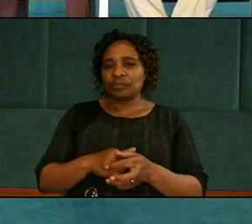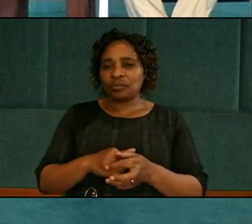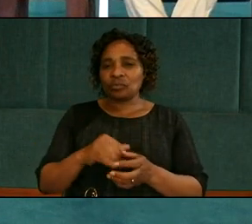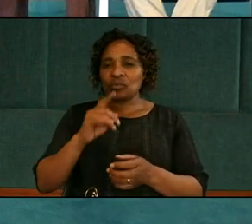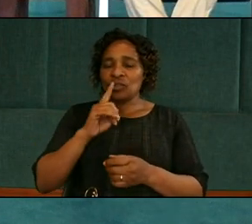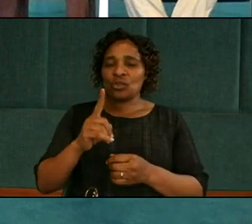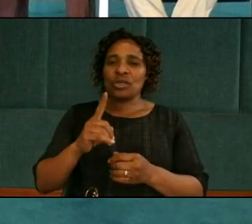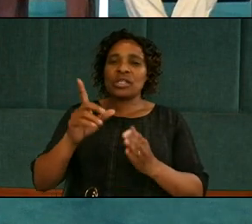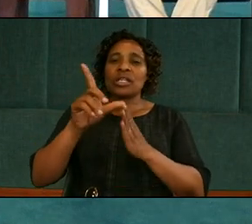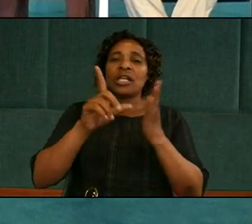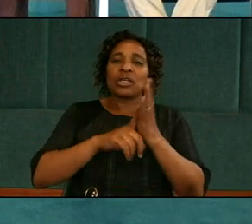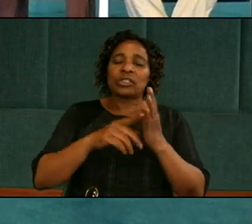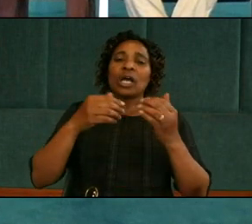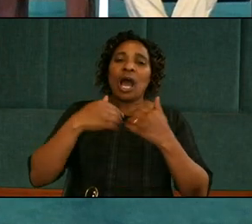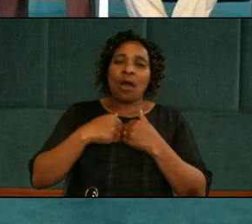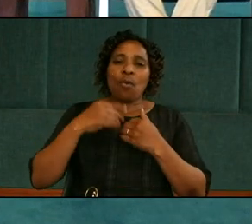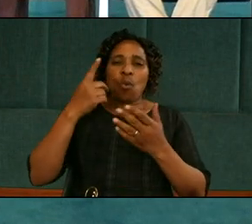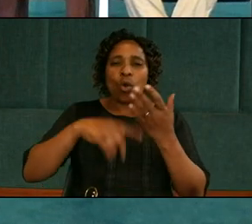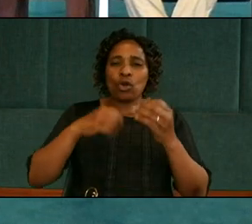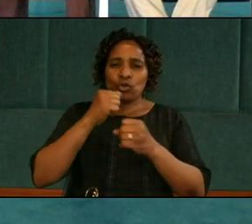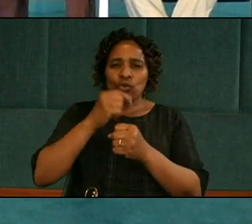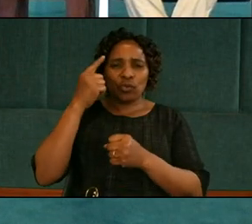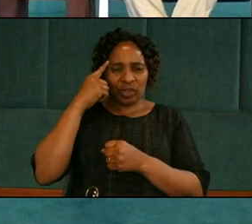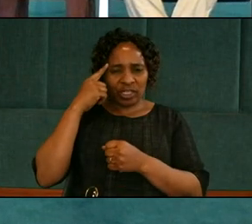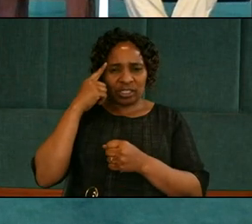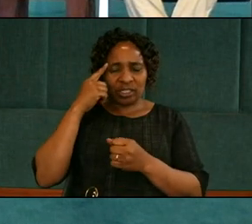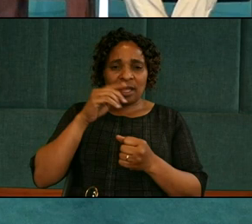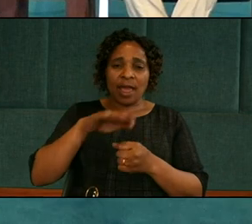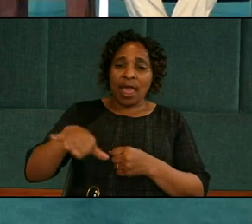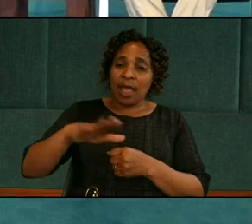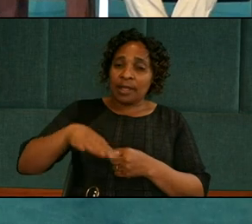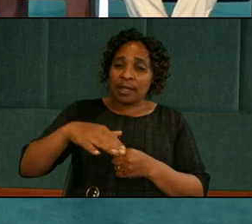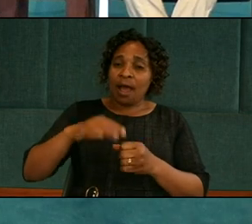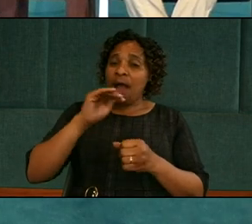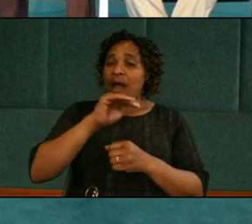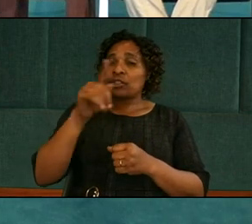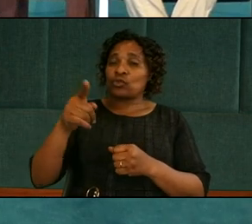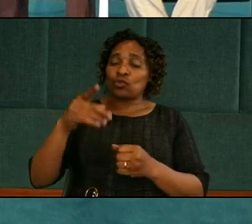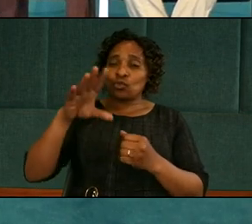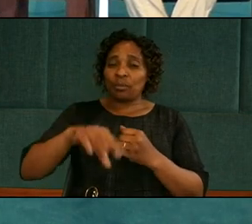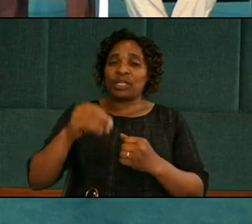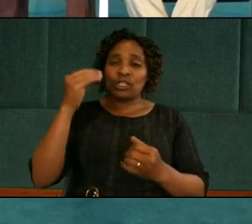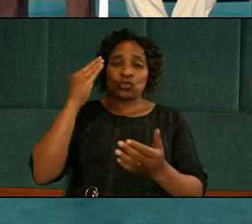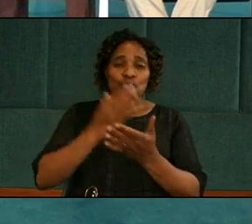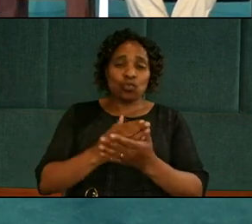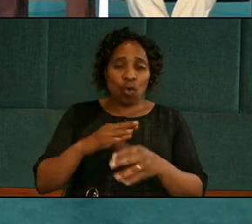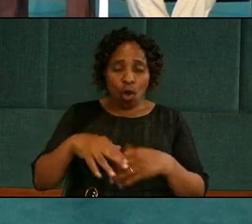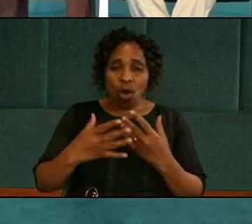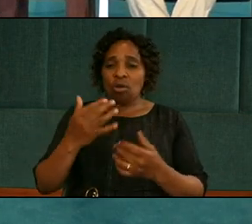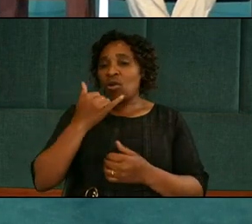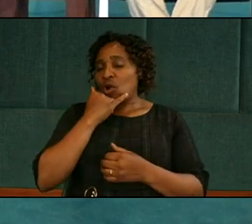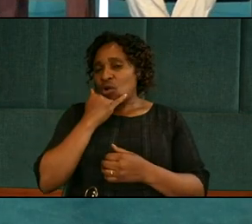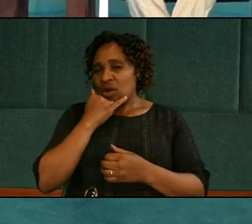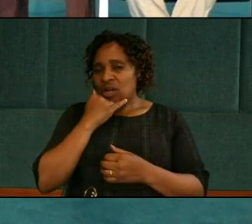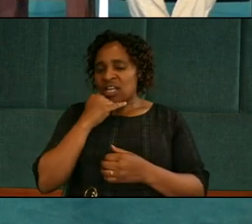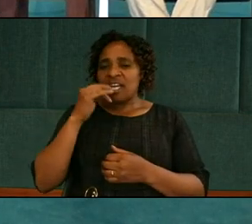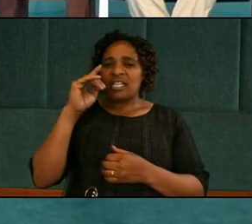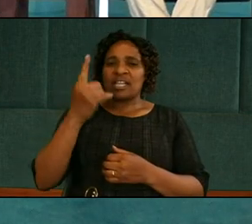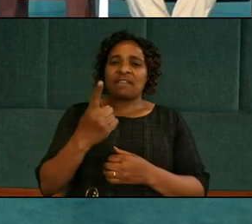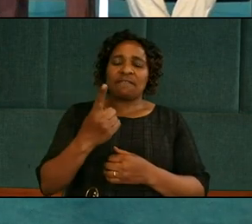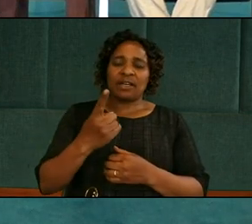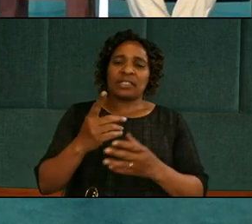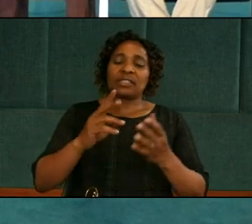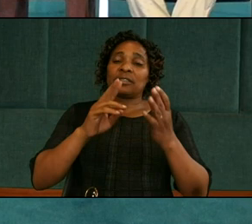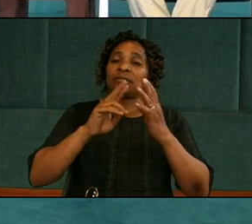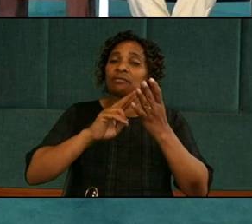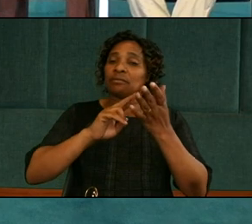So, in the lesson, we have the what do you think section. It asks you to pick true or false. So, the first statement